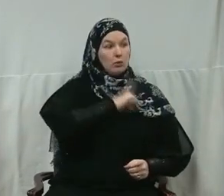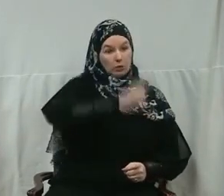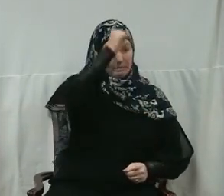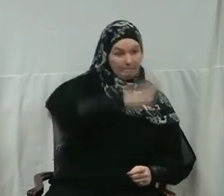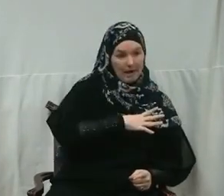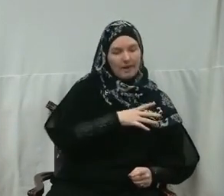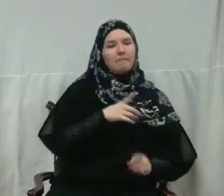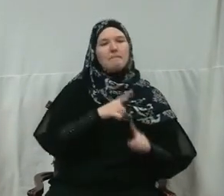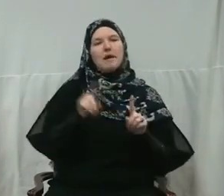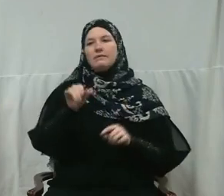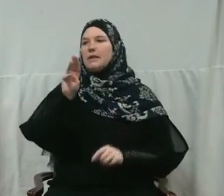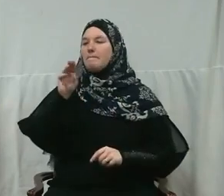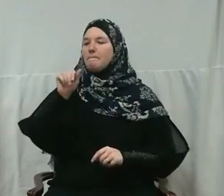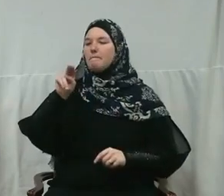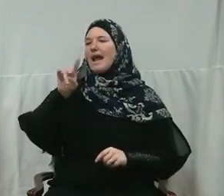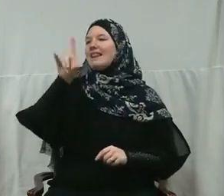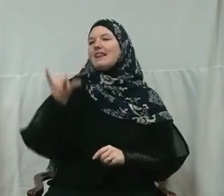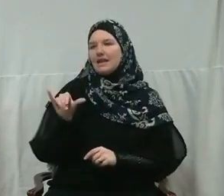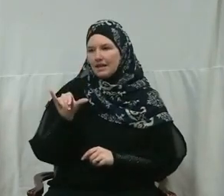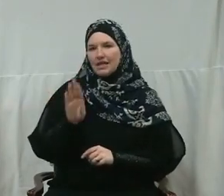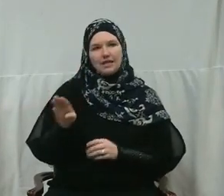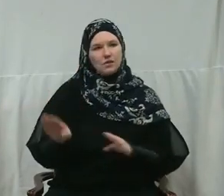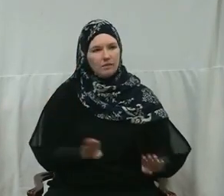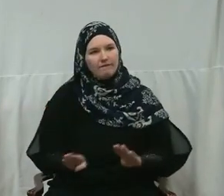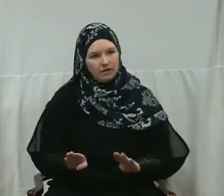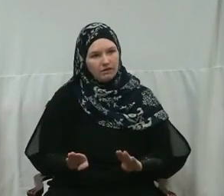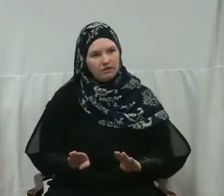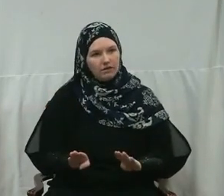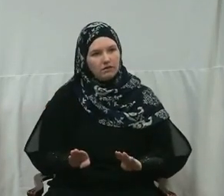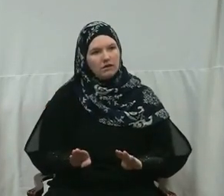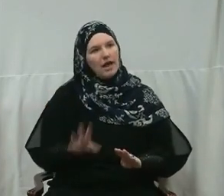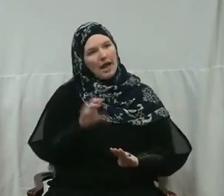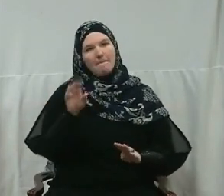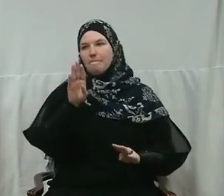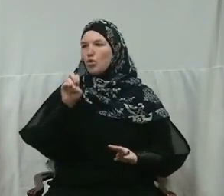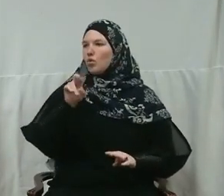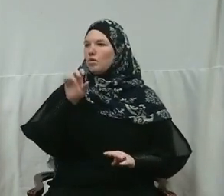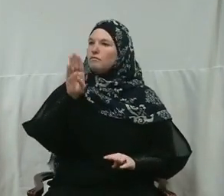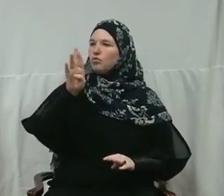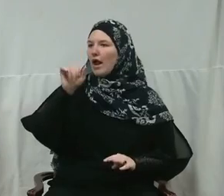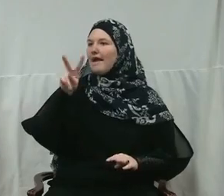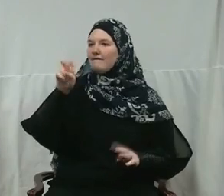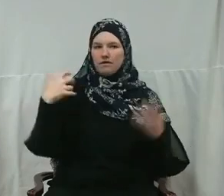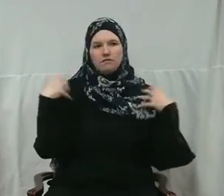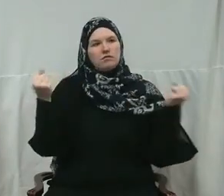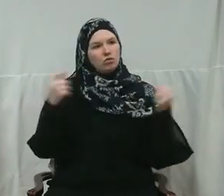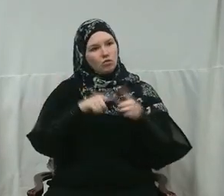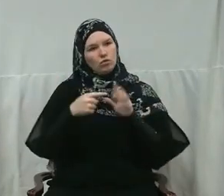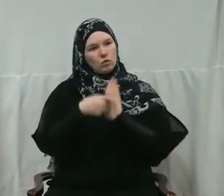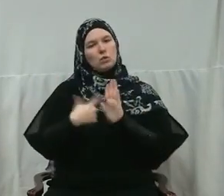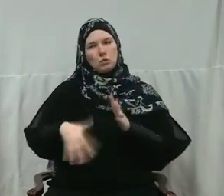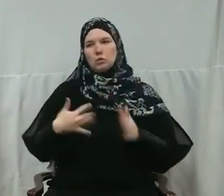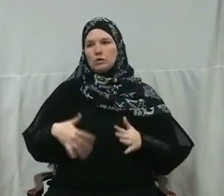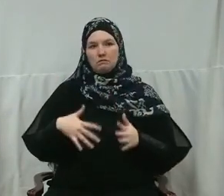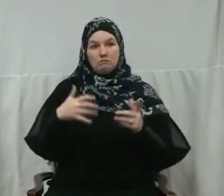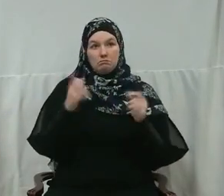was manly in his expression, and he was manly in his bravery to expose himself to be